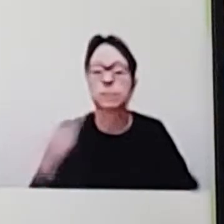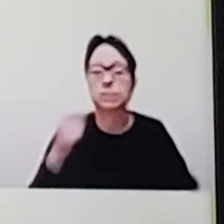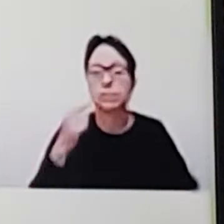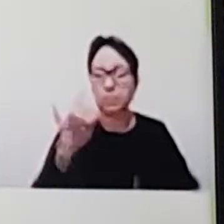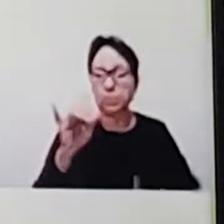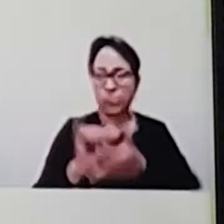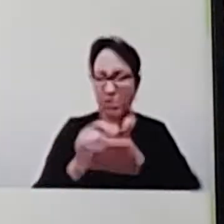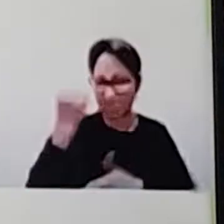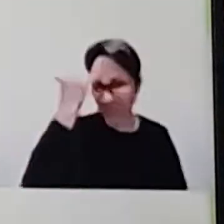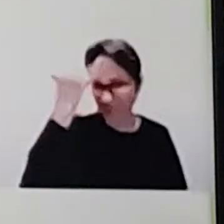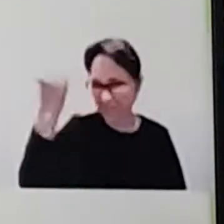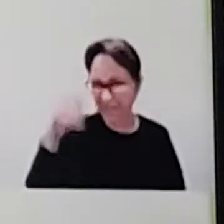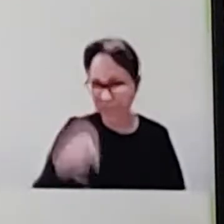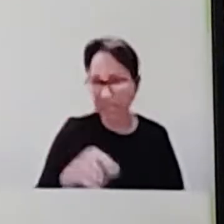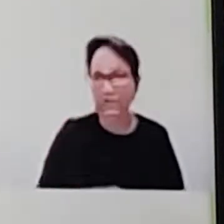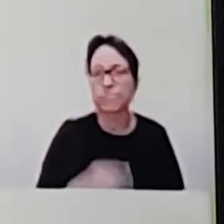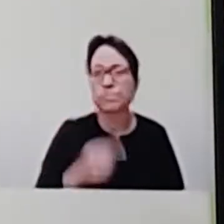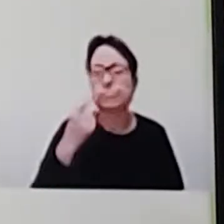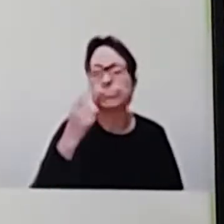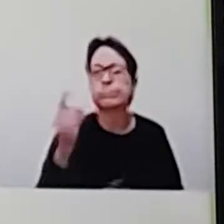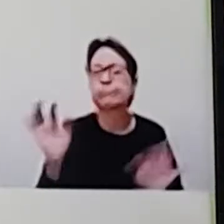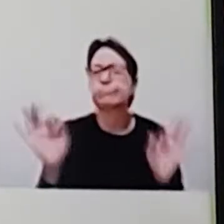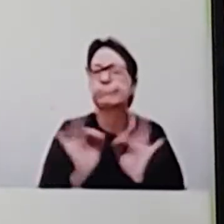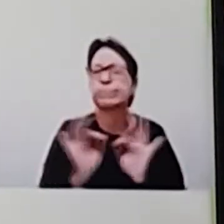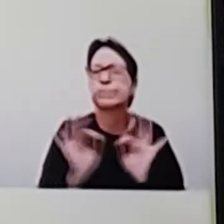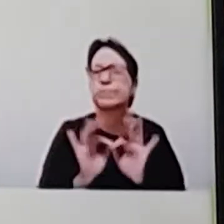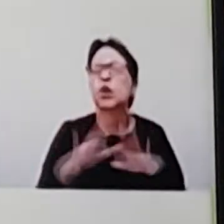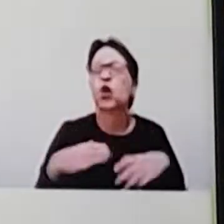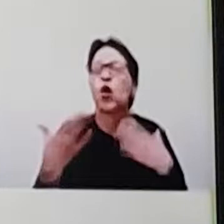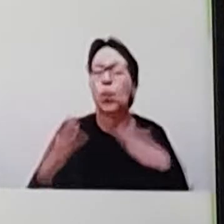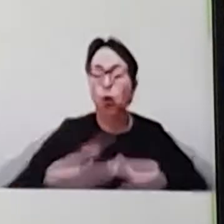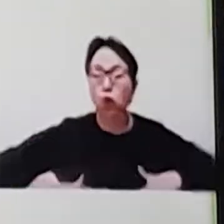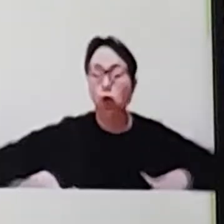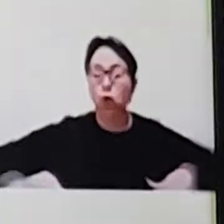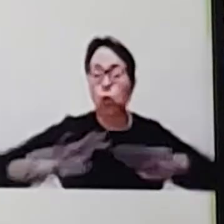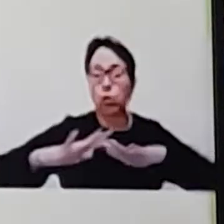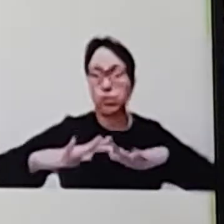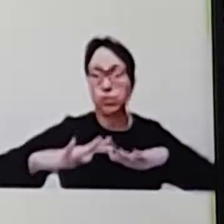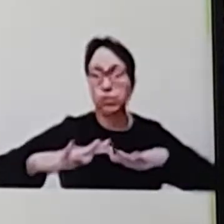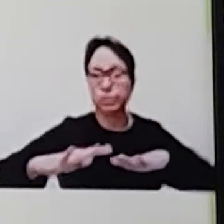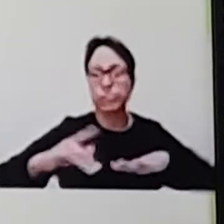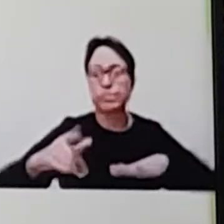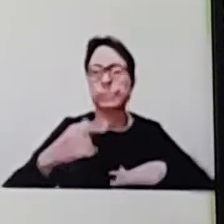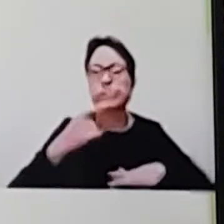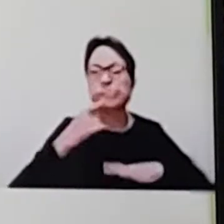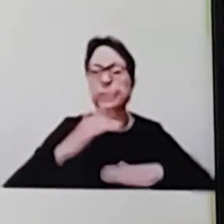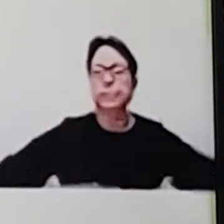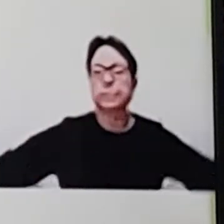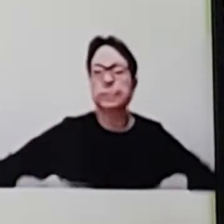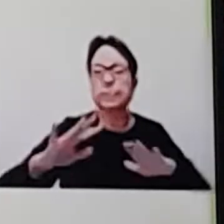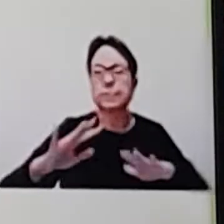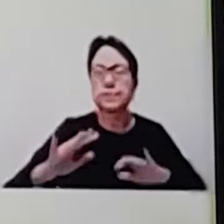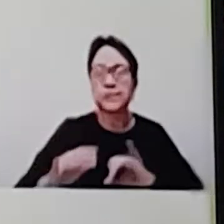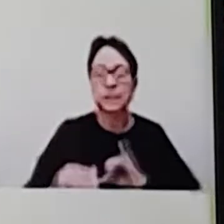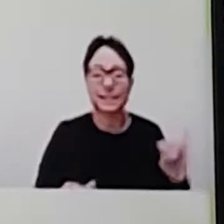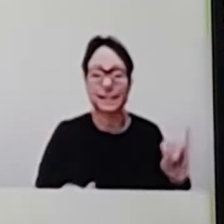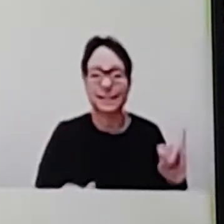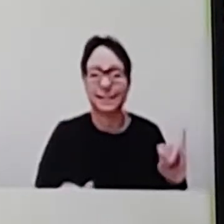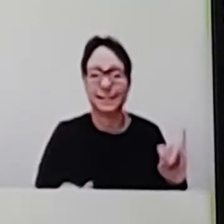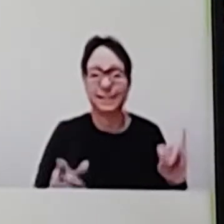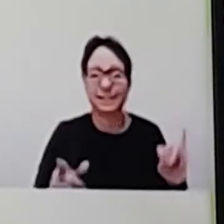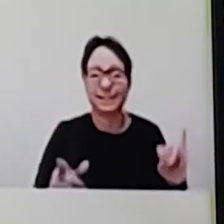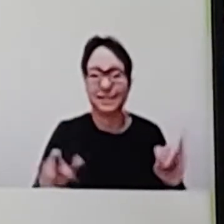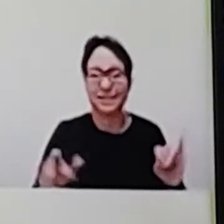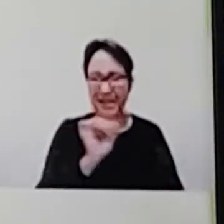side, whereas in our, because the vehicle we drive is the driver is on the left side, so he need to, if he is a user of a